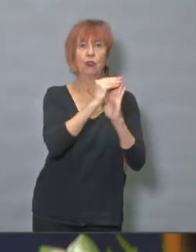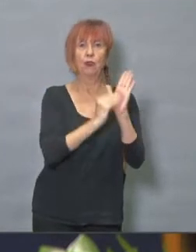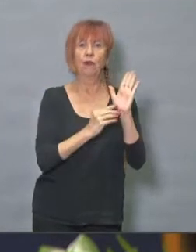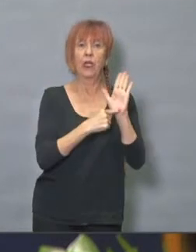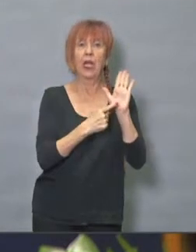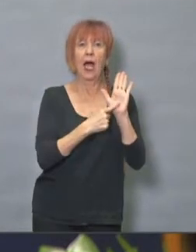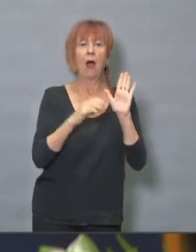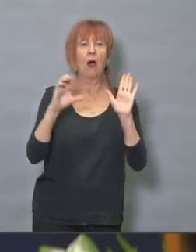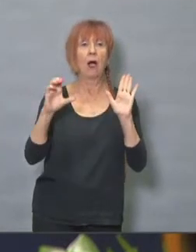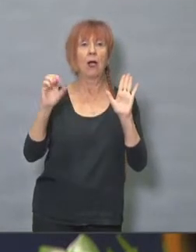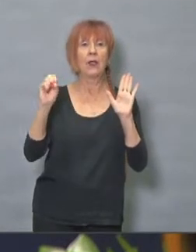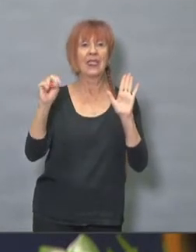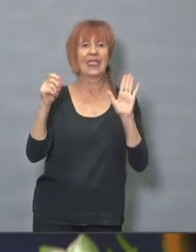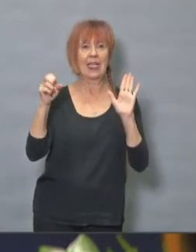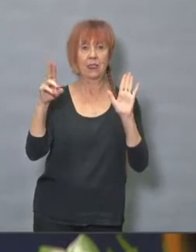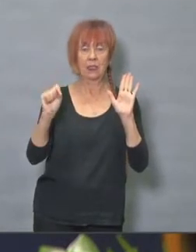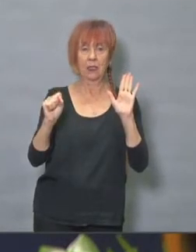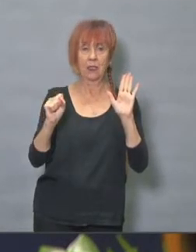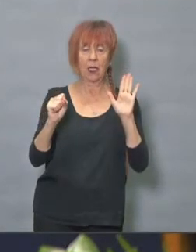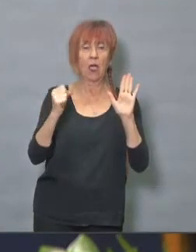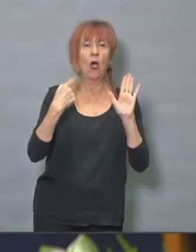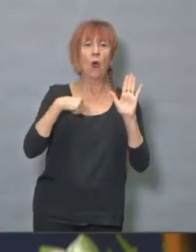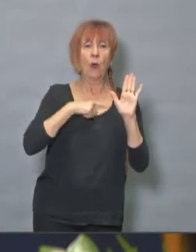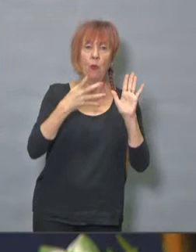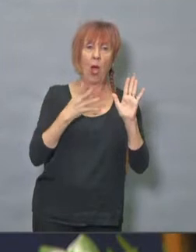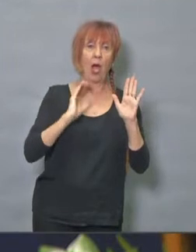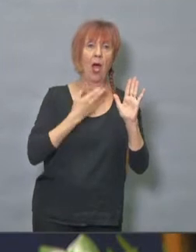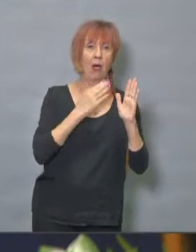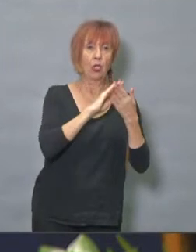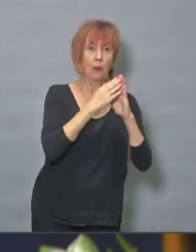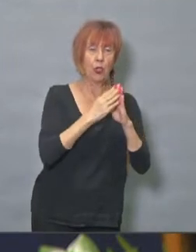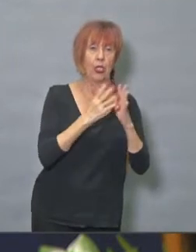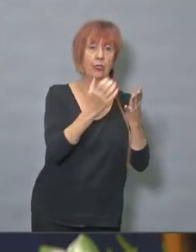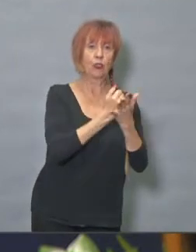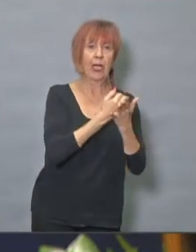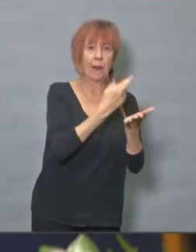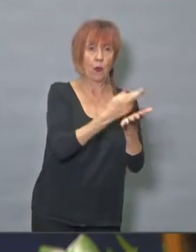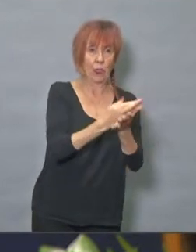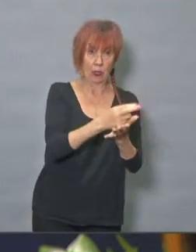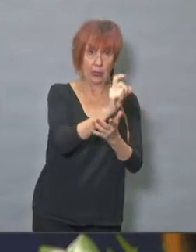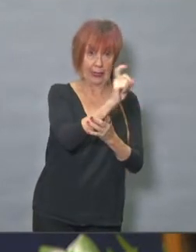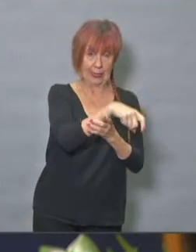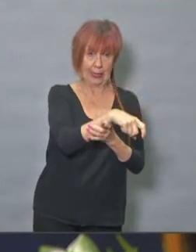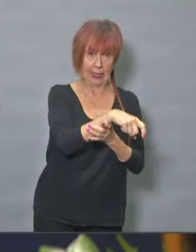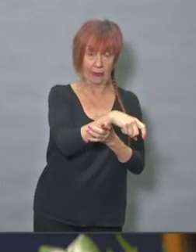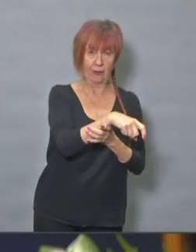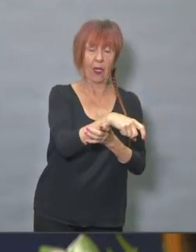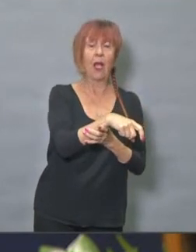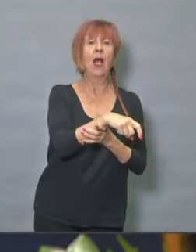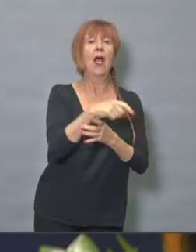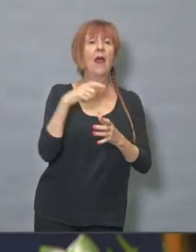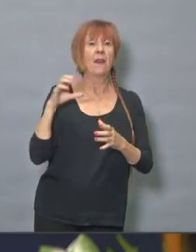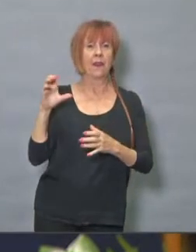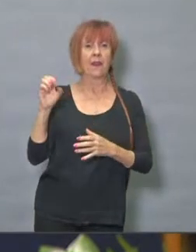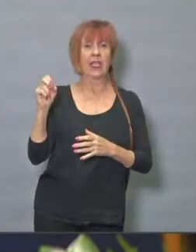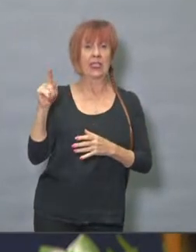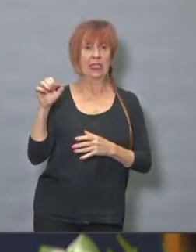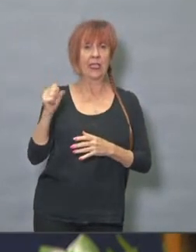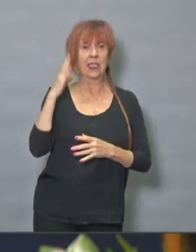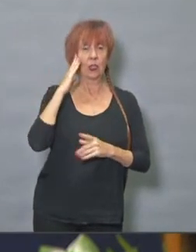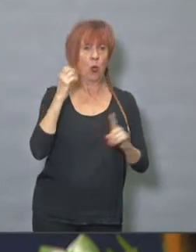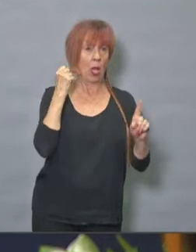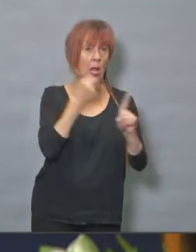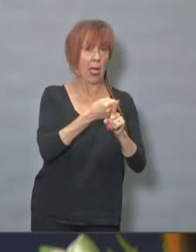receive resources that they deserve. Many of the programs and services that directly impact the well-being and quality of life of our